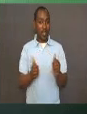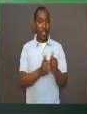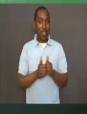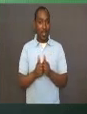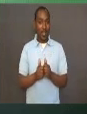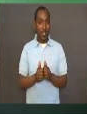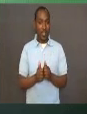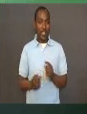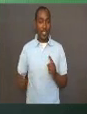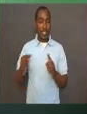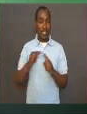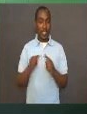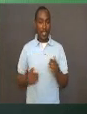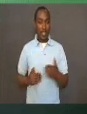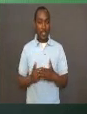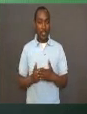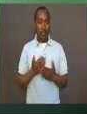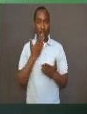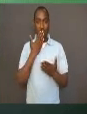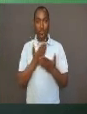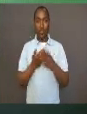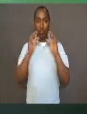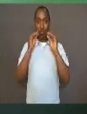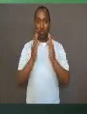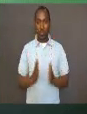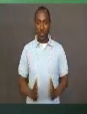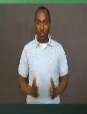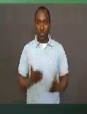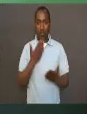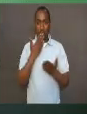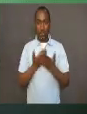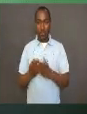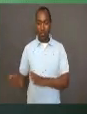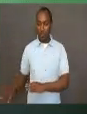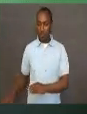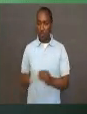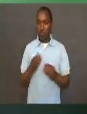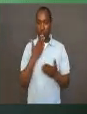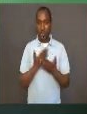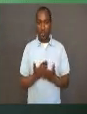Until then, thank you, teacher. Thank you, students.